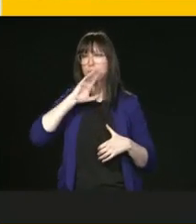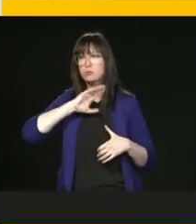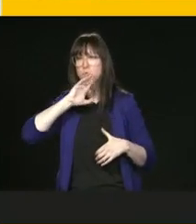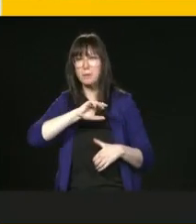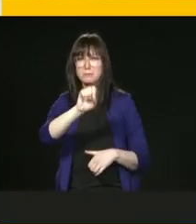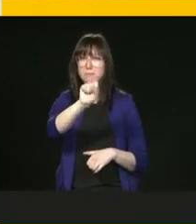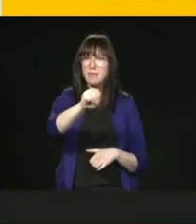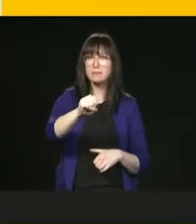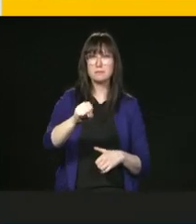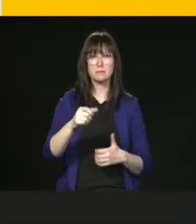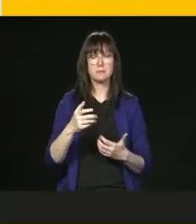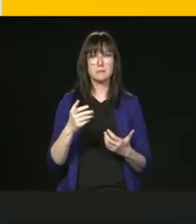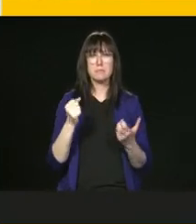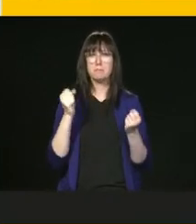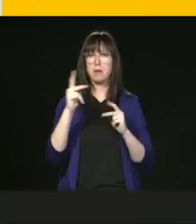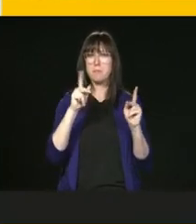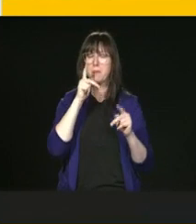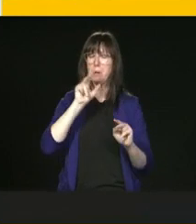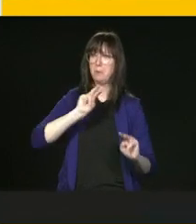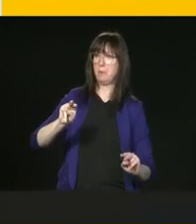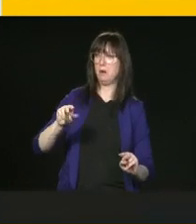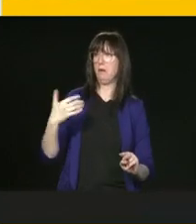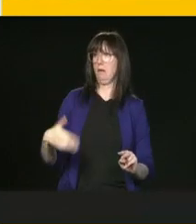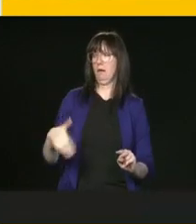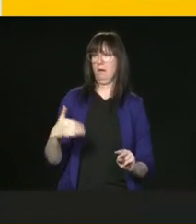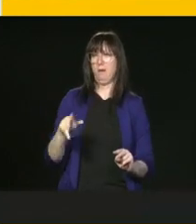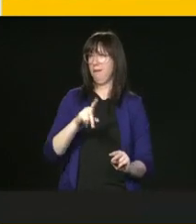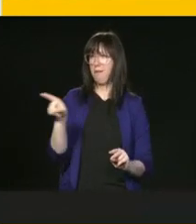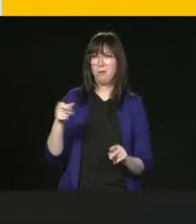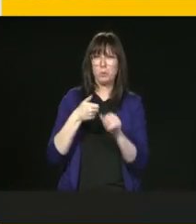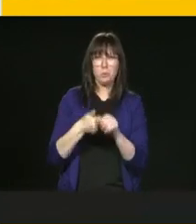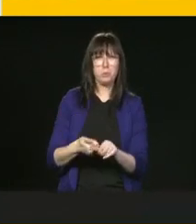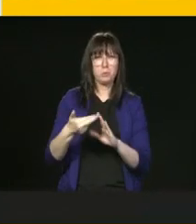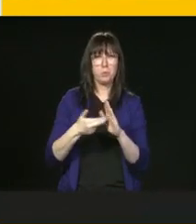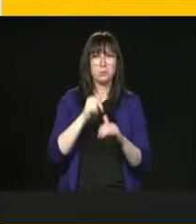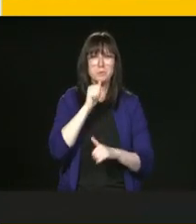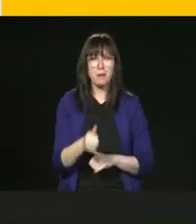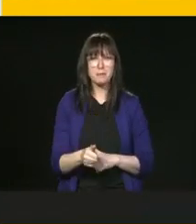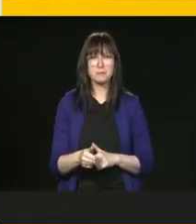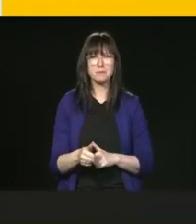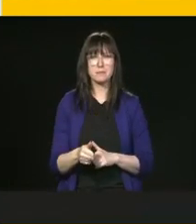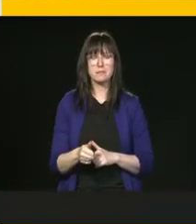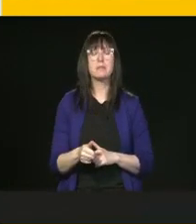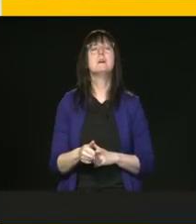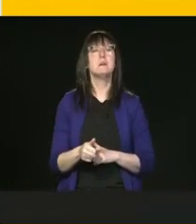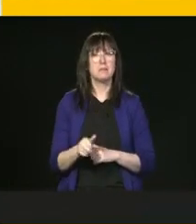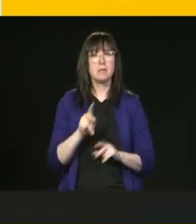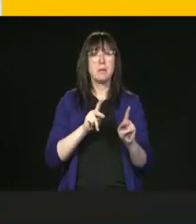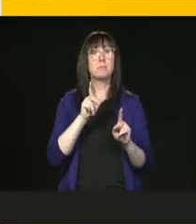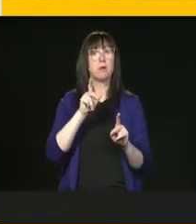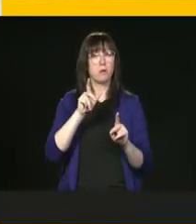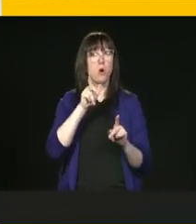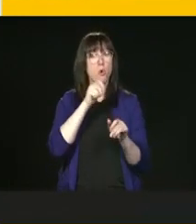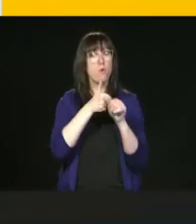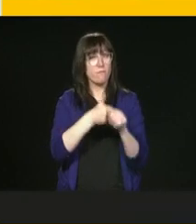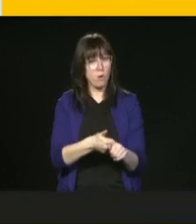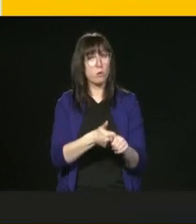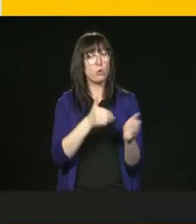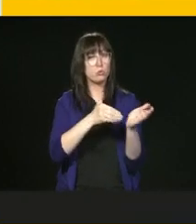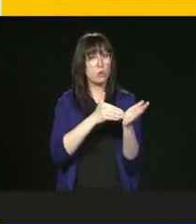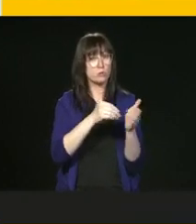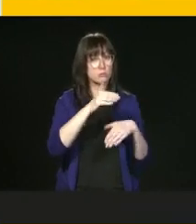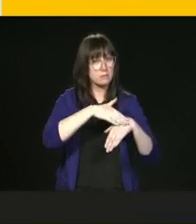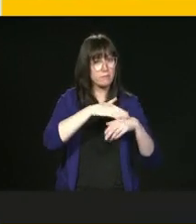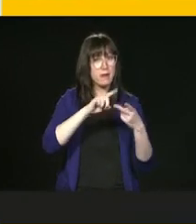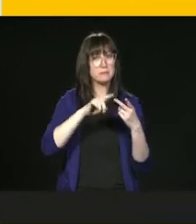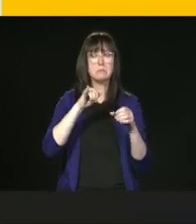very frustrating for a lot of people when they see that people don't pay any attention. Listening to medical advice and staying home for their safety,